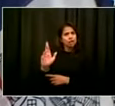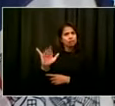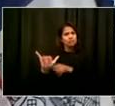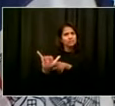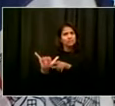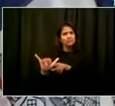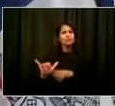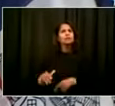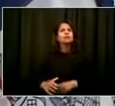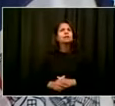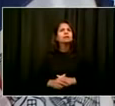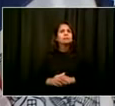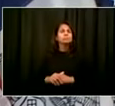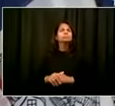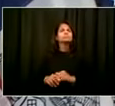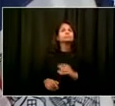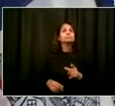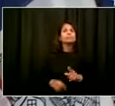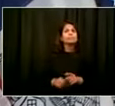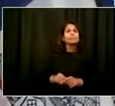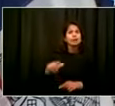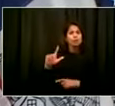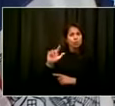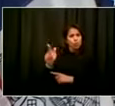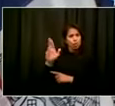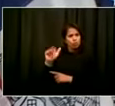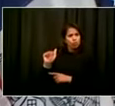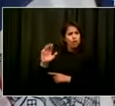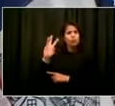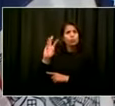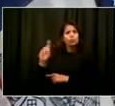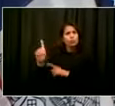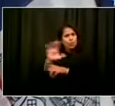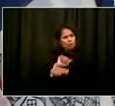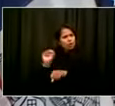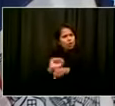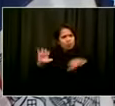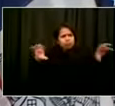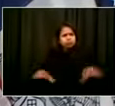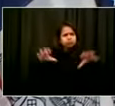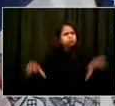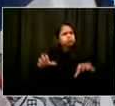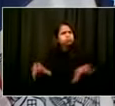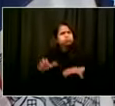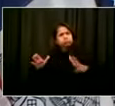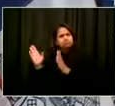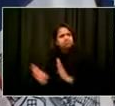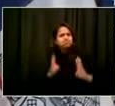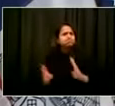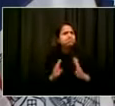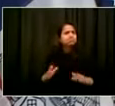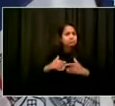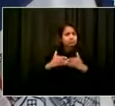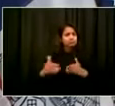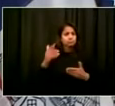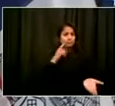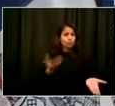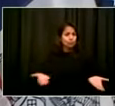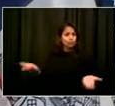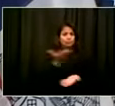And I have to say, this is really ultimately a pretty amazing story and a tough,